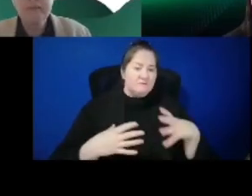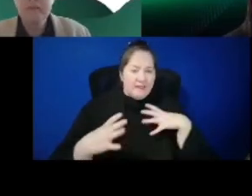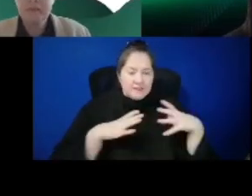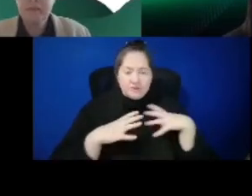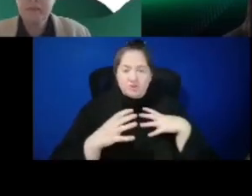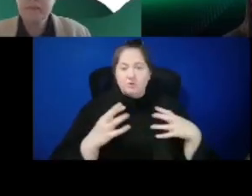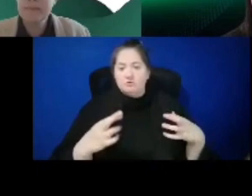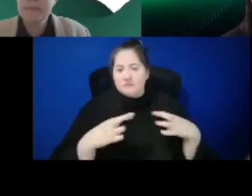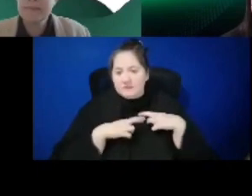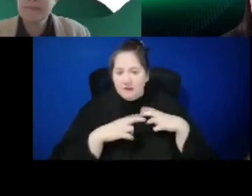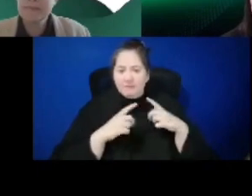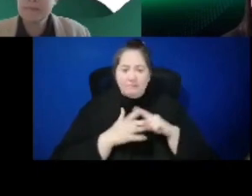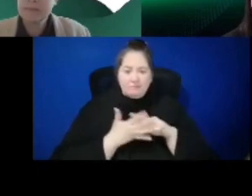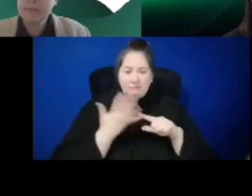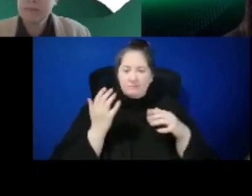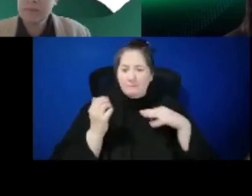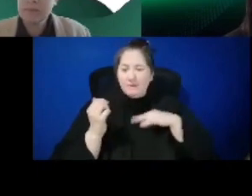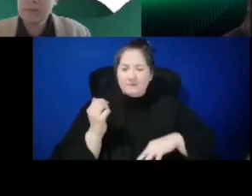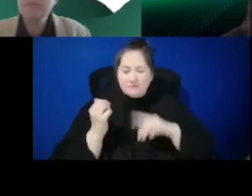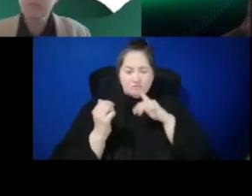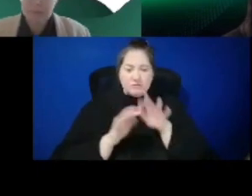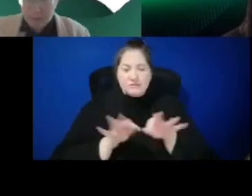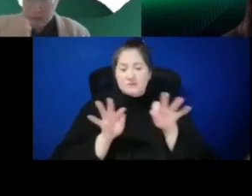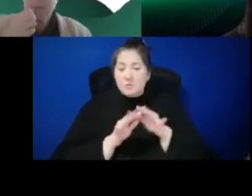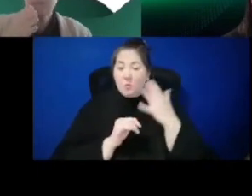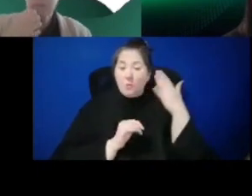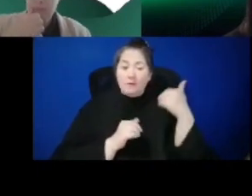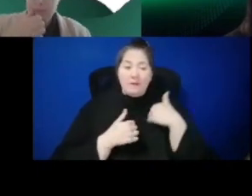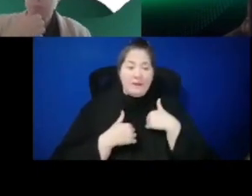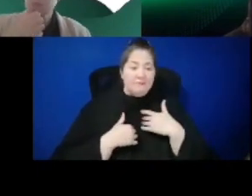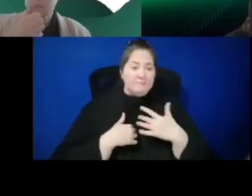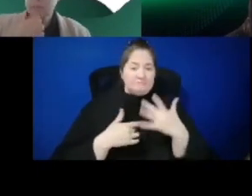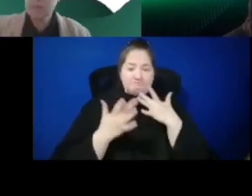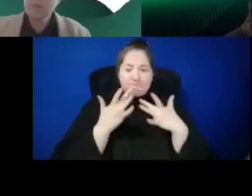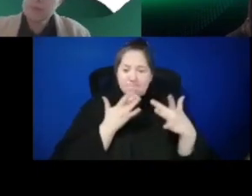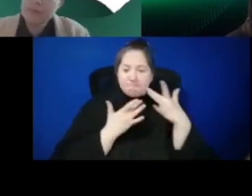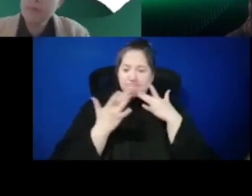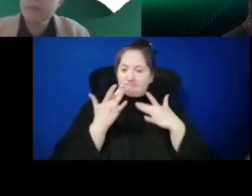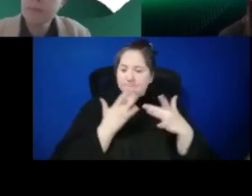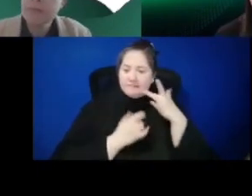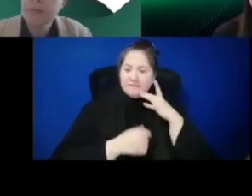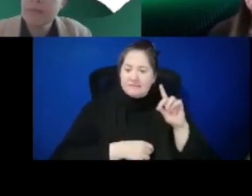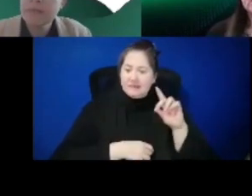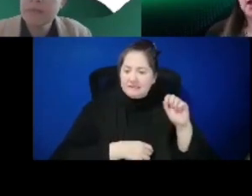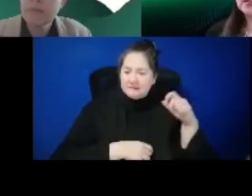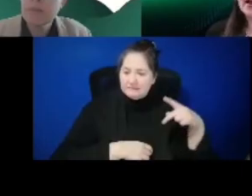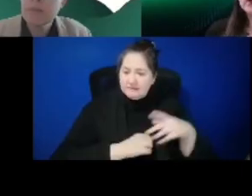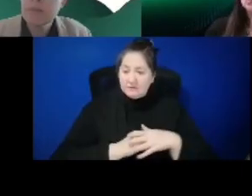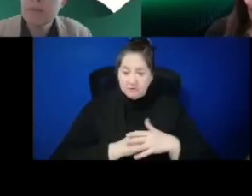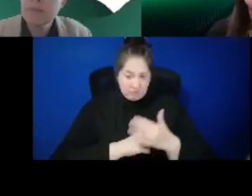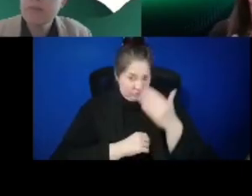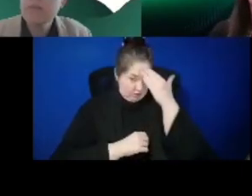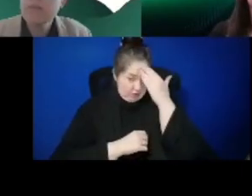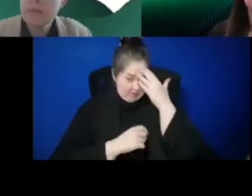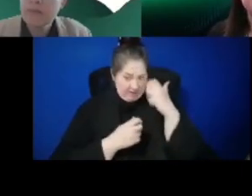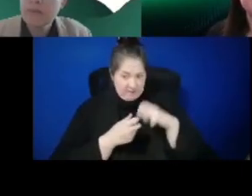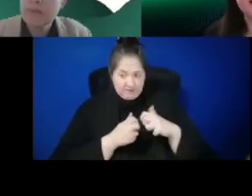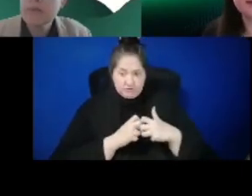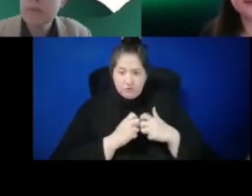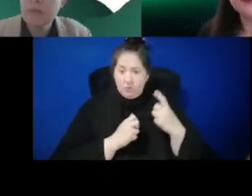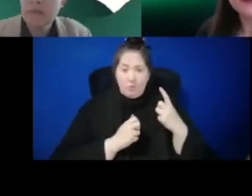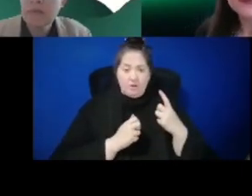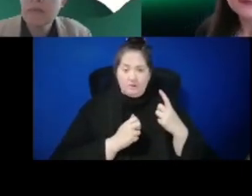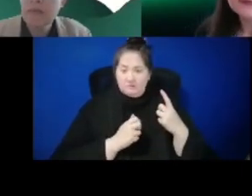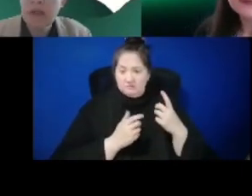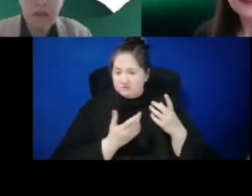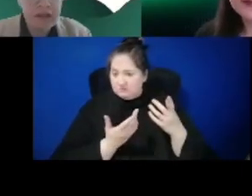that are so essential. And it's likely one of the biggest reasons we have a DSP shortage. Do you know if these issues are being talked about, or what are some solutions to